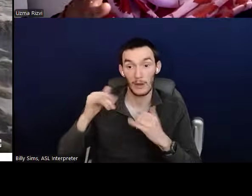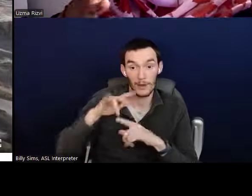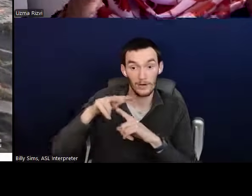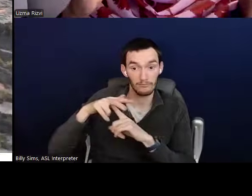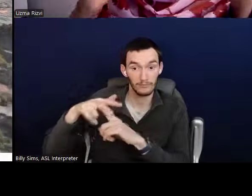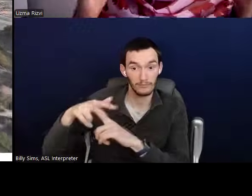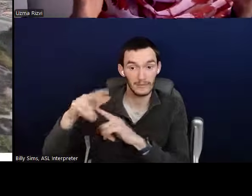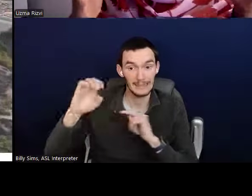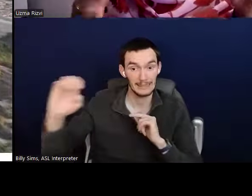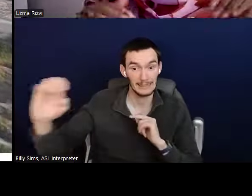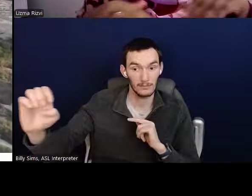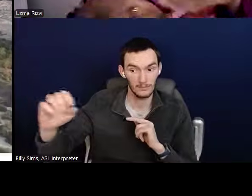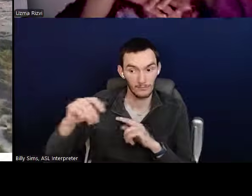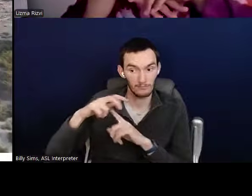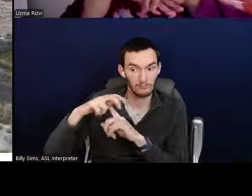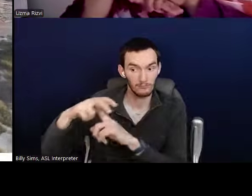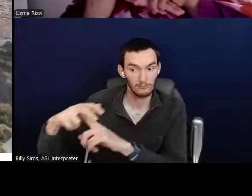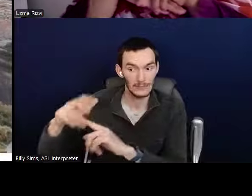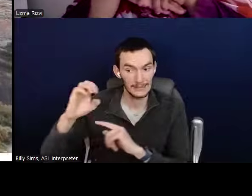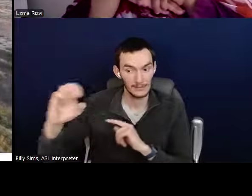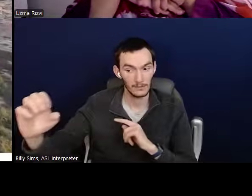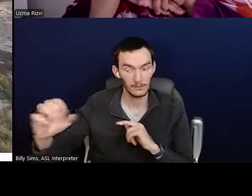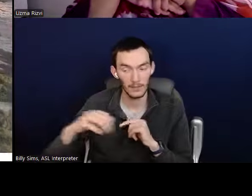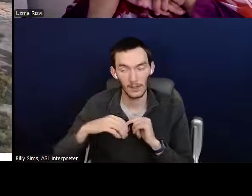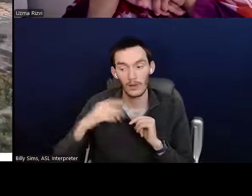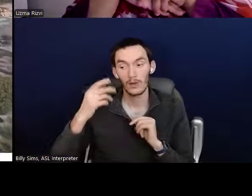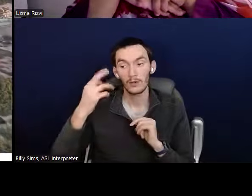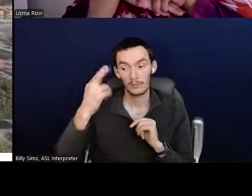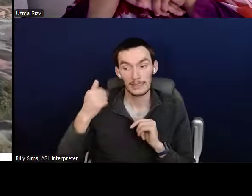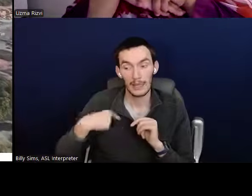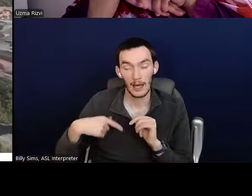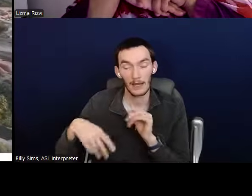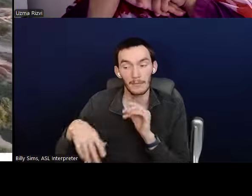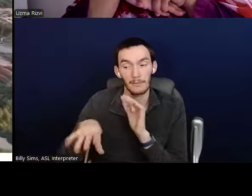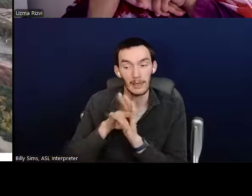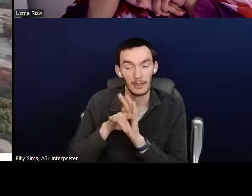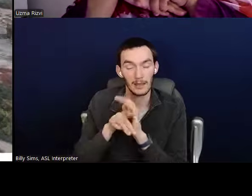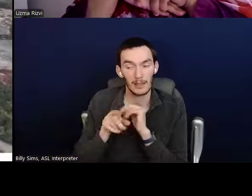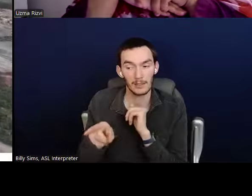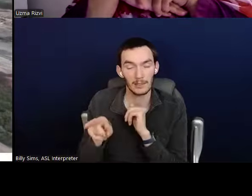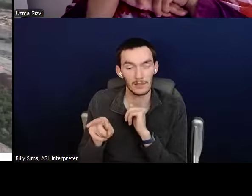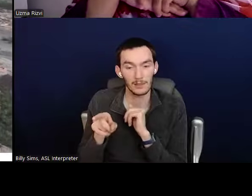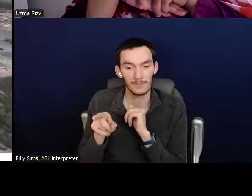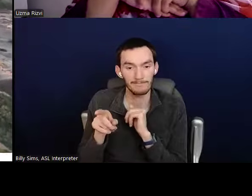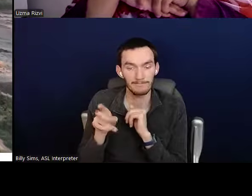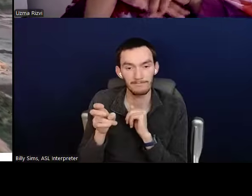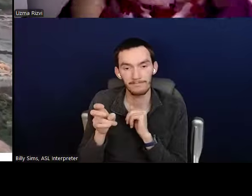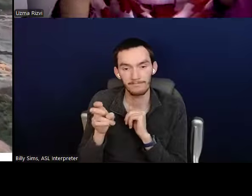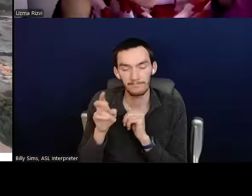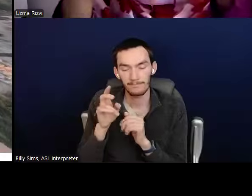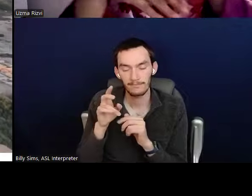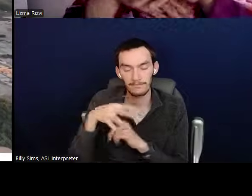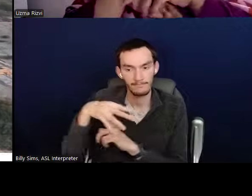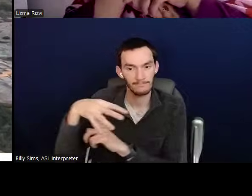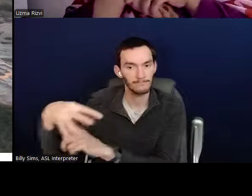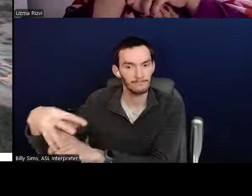just that you know what direction we're headed in. The reason I selected this particular sort of image, or this